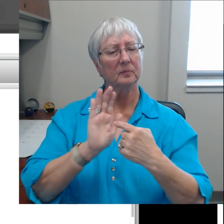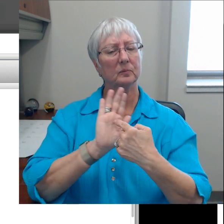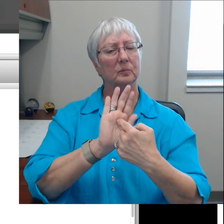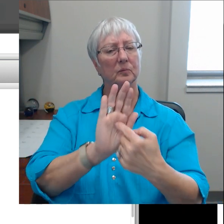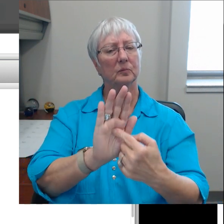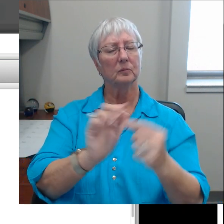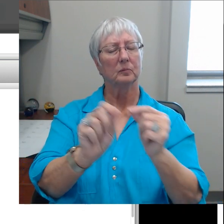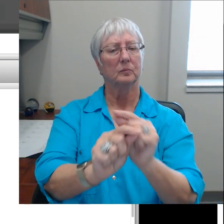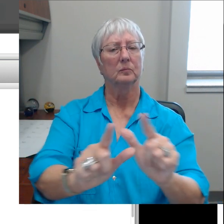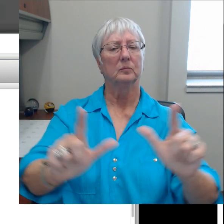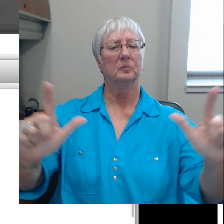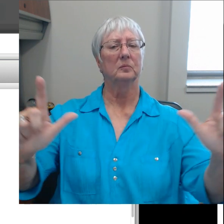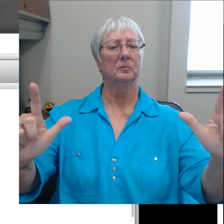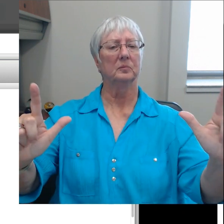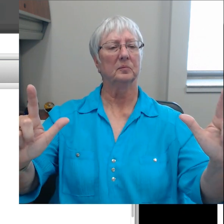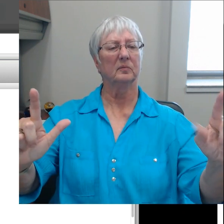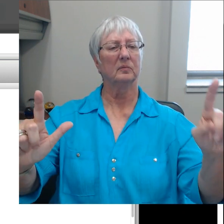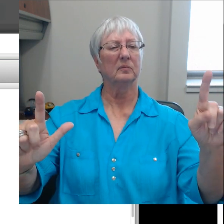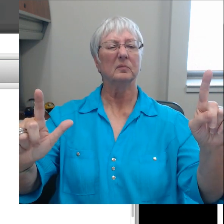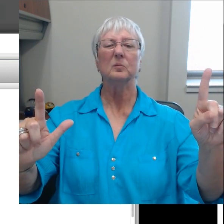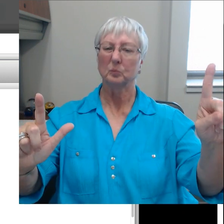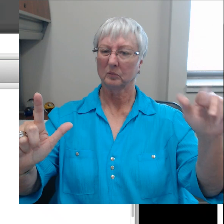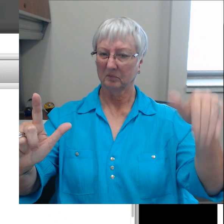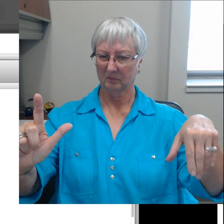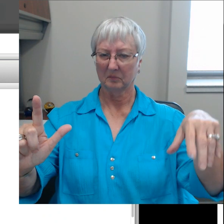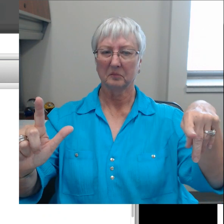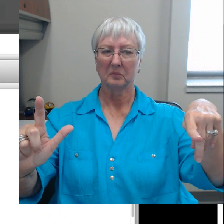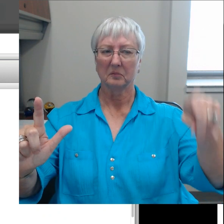at viewport widths greater than 1,000 pixels. So let's